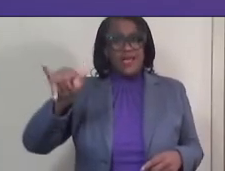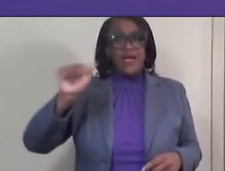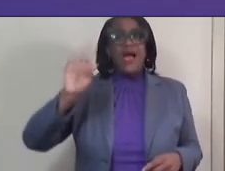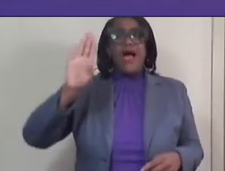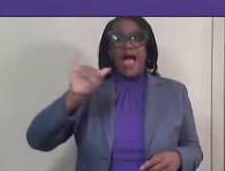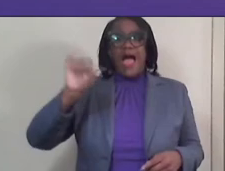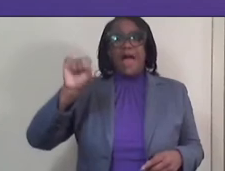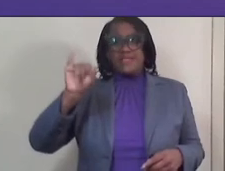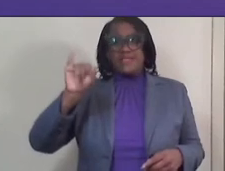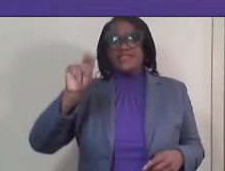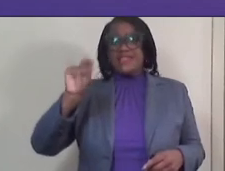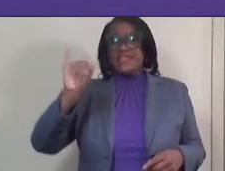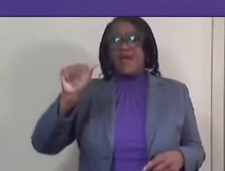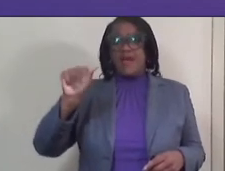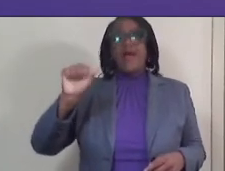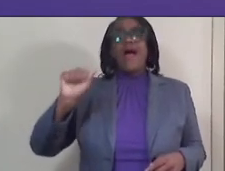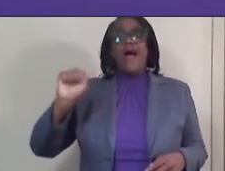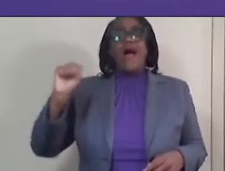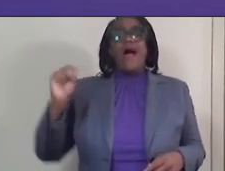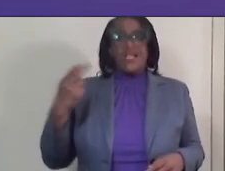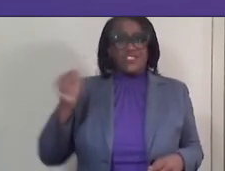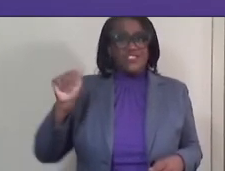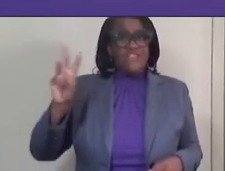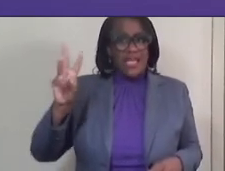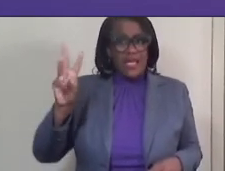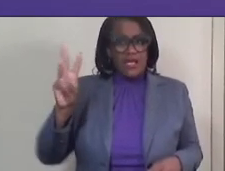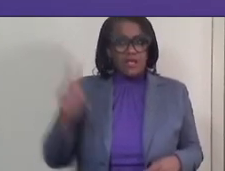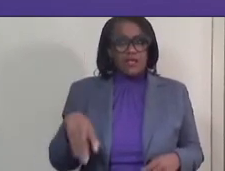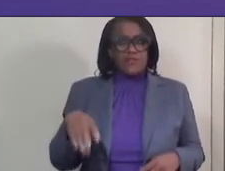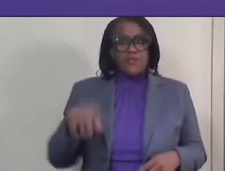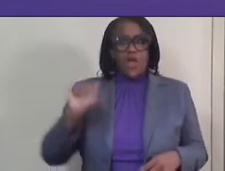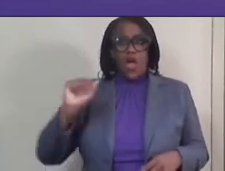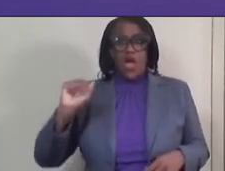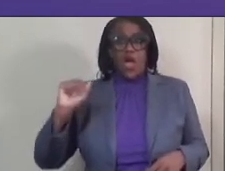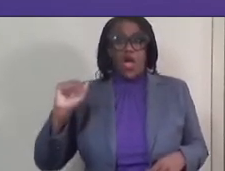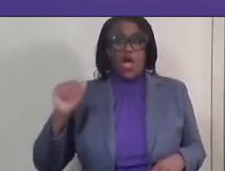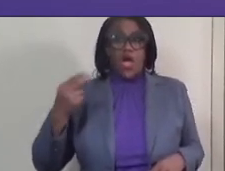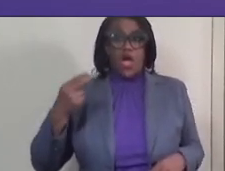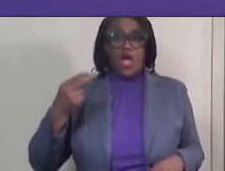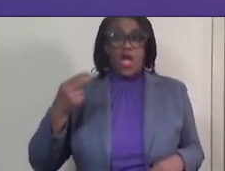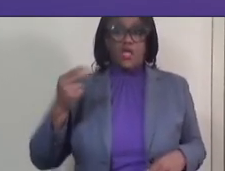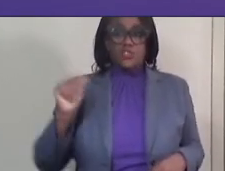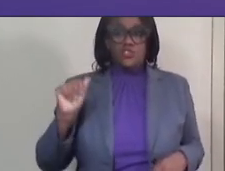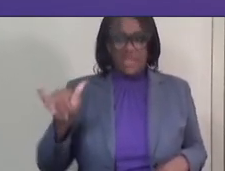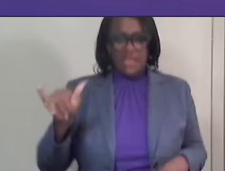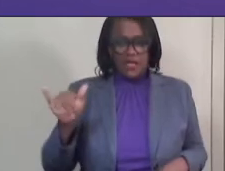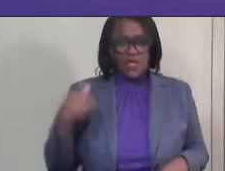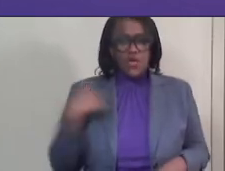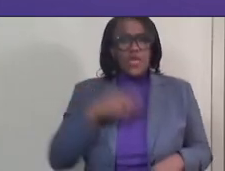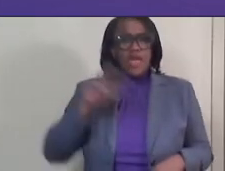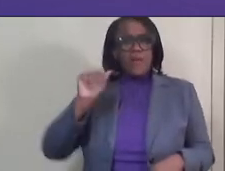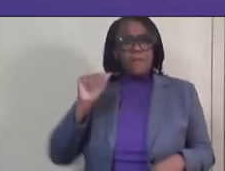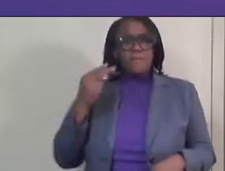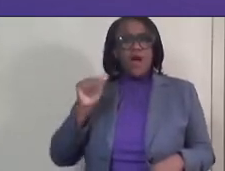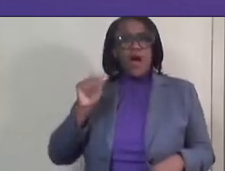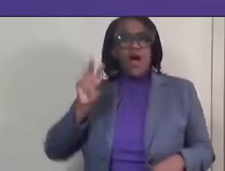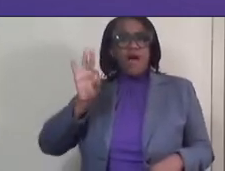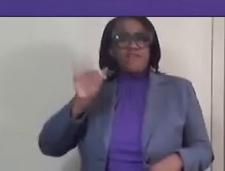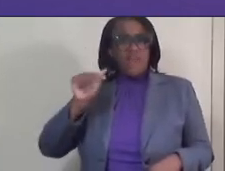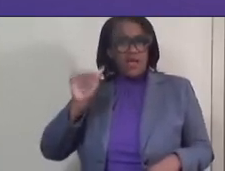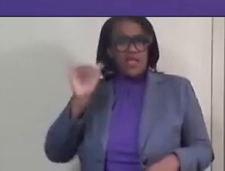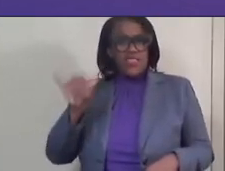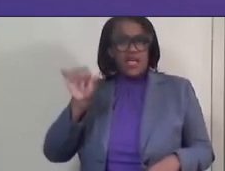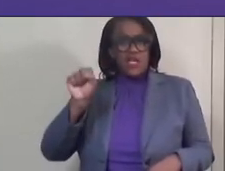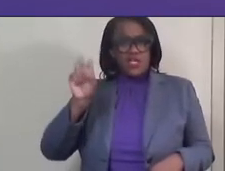Ashe. We want to pour next to what we call the Great Maafa. Maafa is a Swahili word, and that word